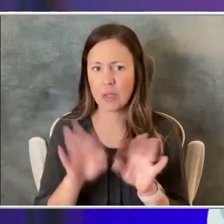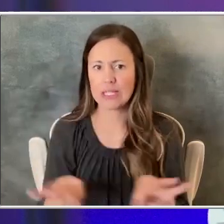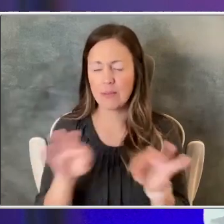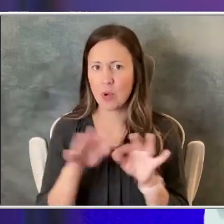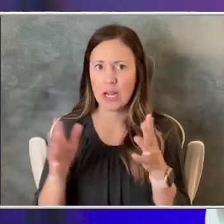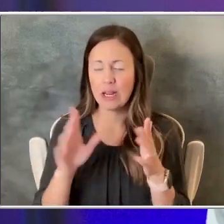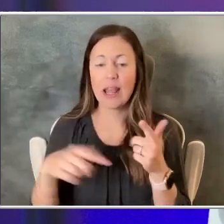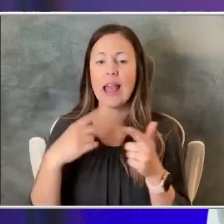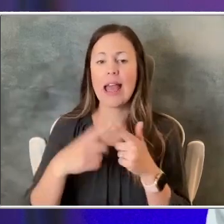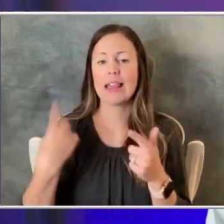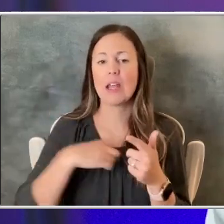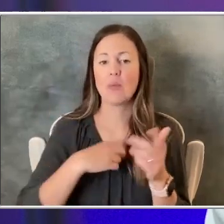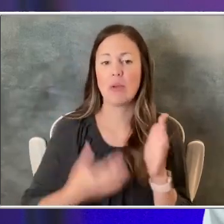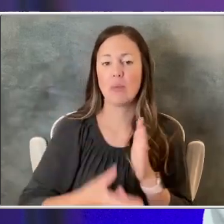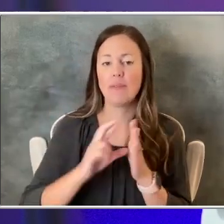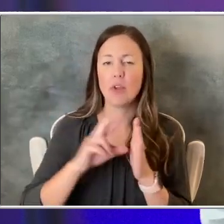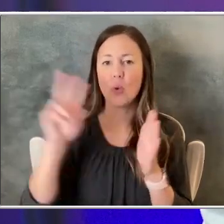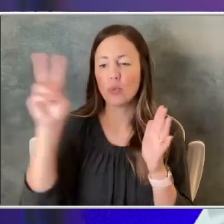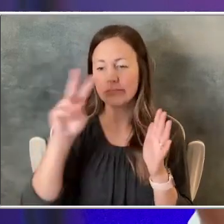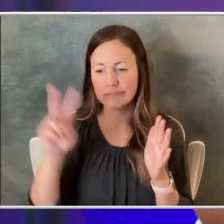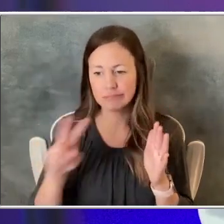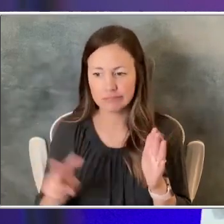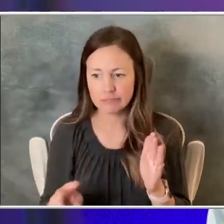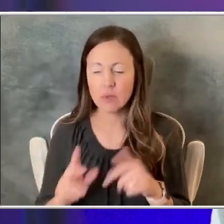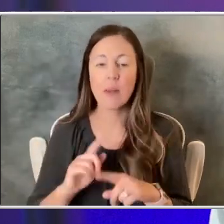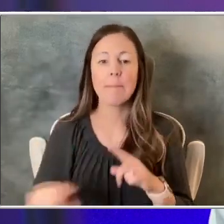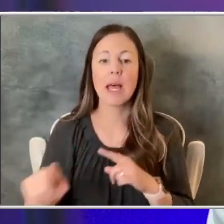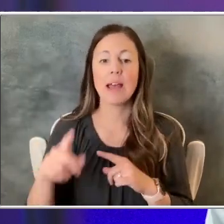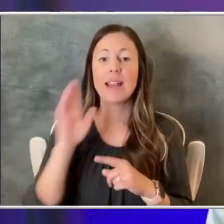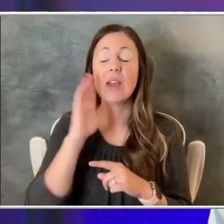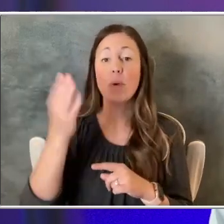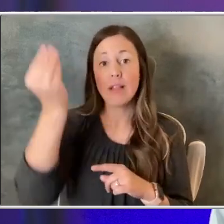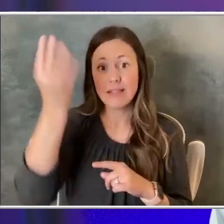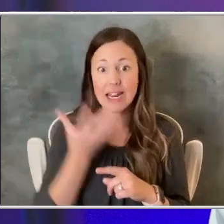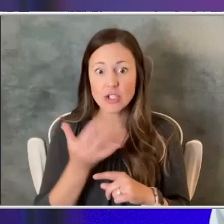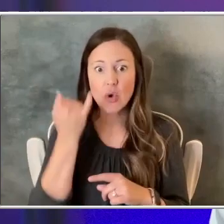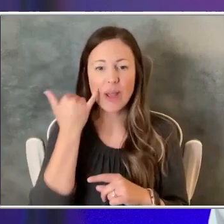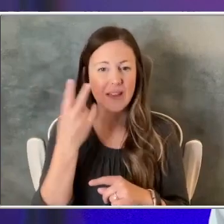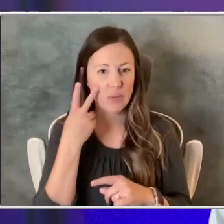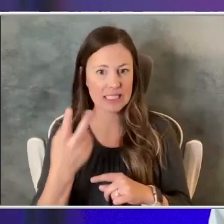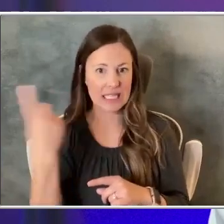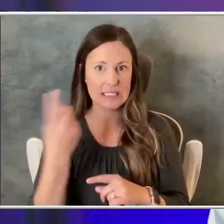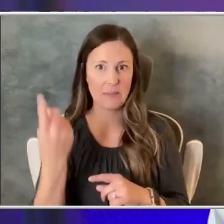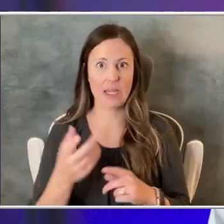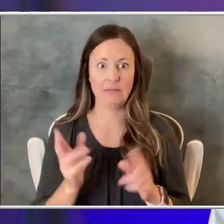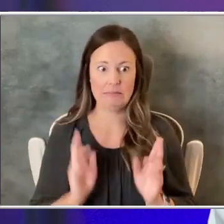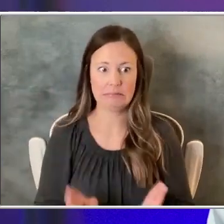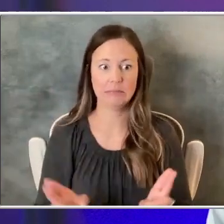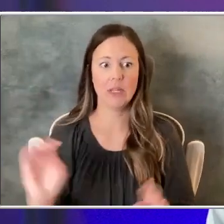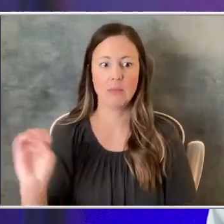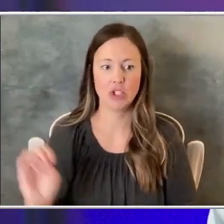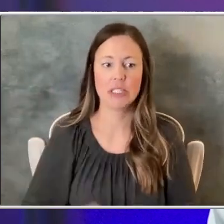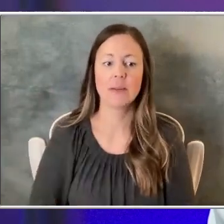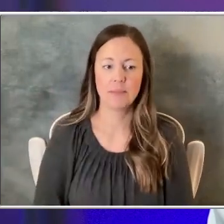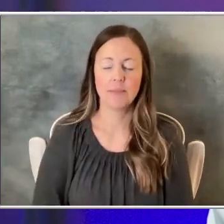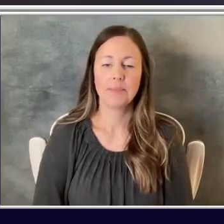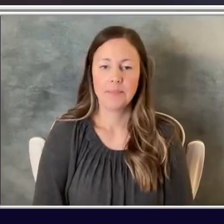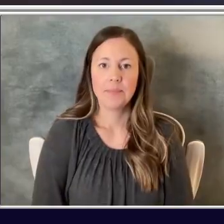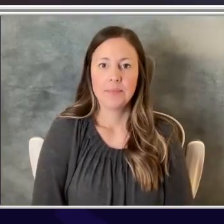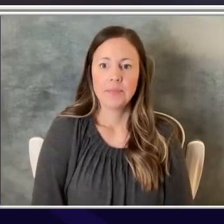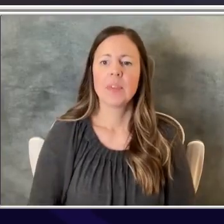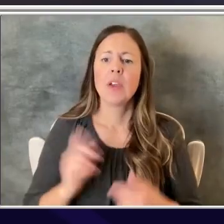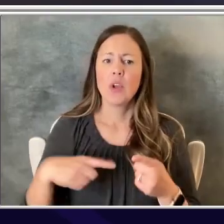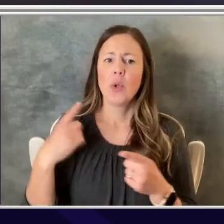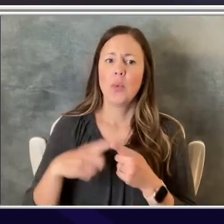we review them on a periodic basis, but it pushes a notification to us if we see something that's urgent. I have a question for Brittany. When you